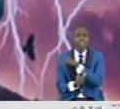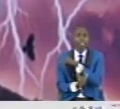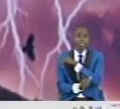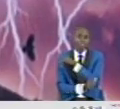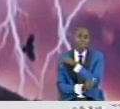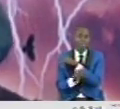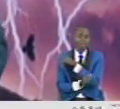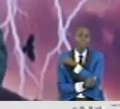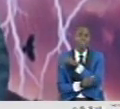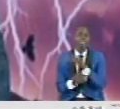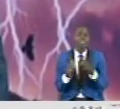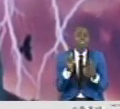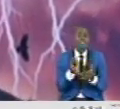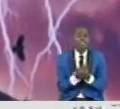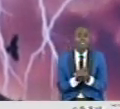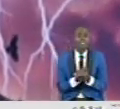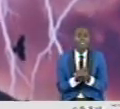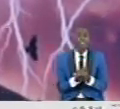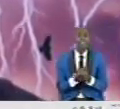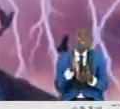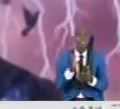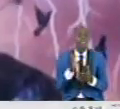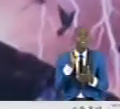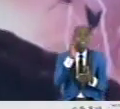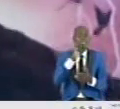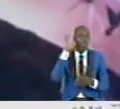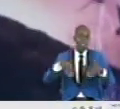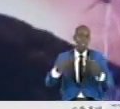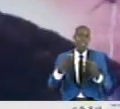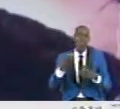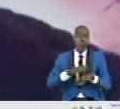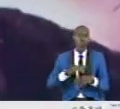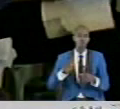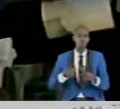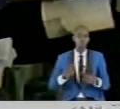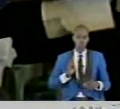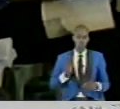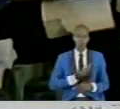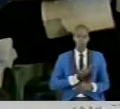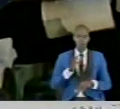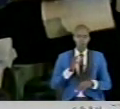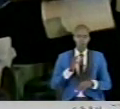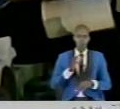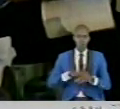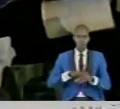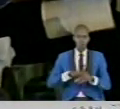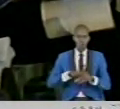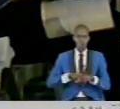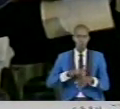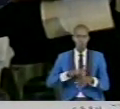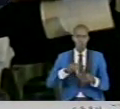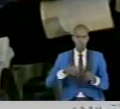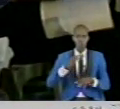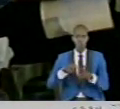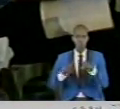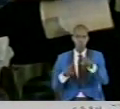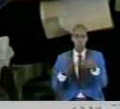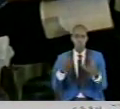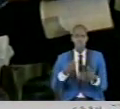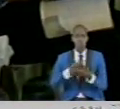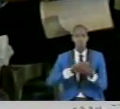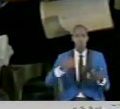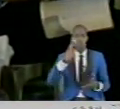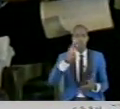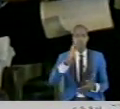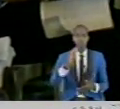that he will grant unto us unto me unto me they were